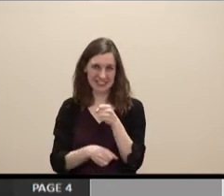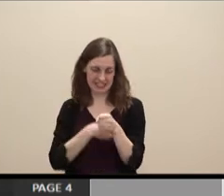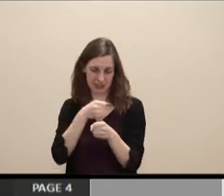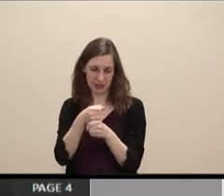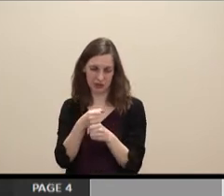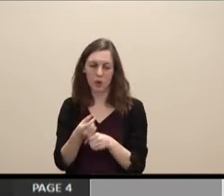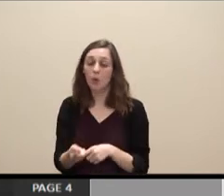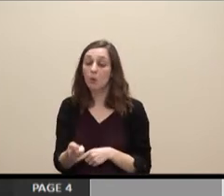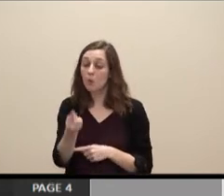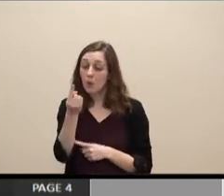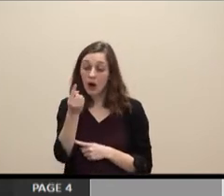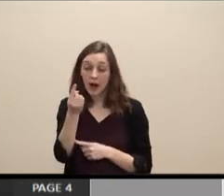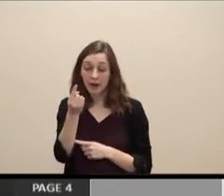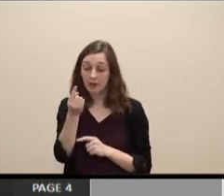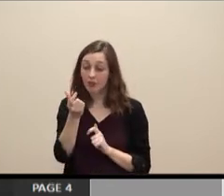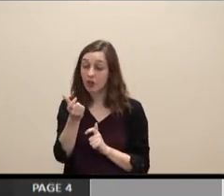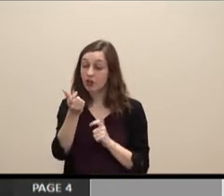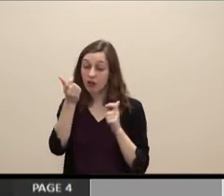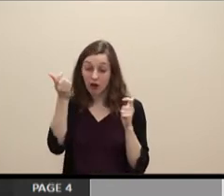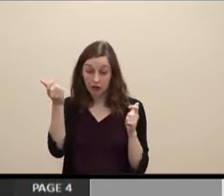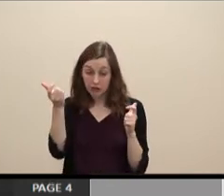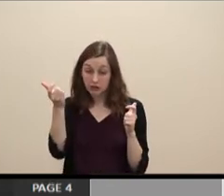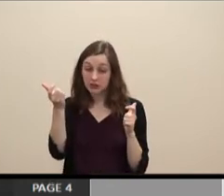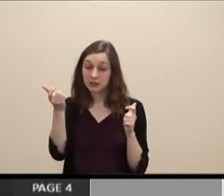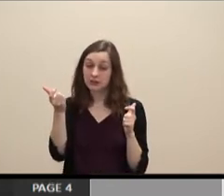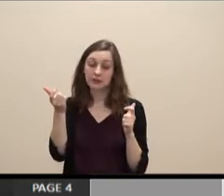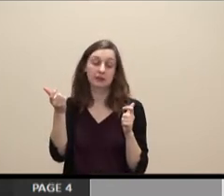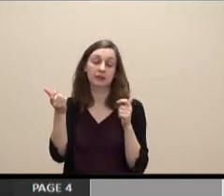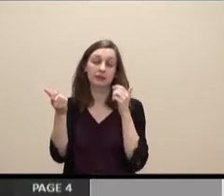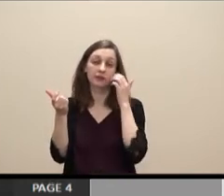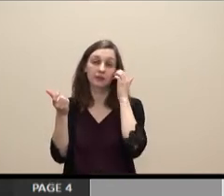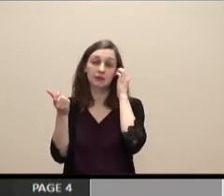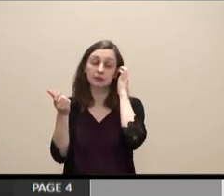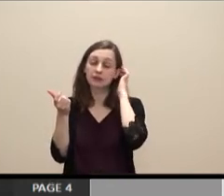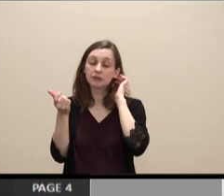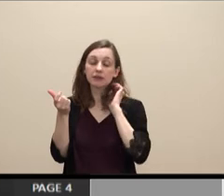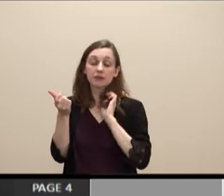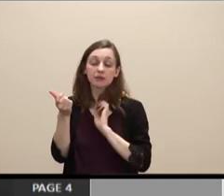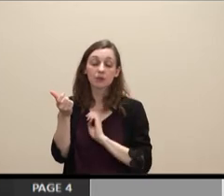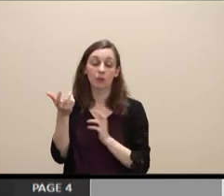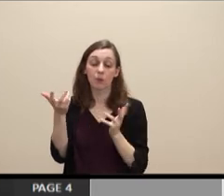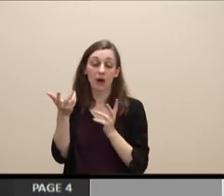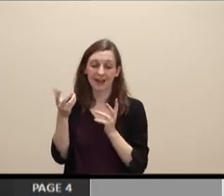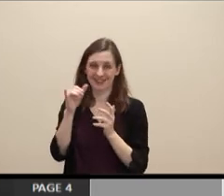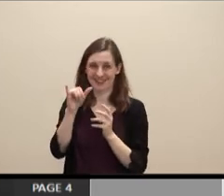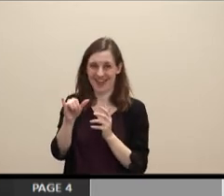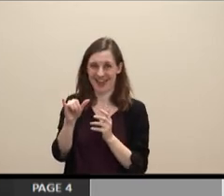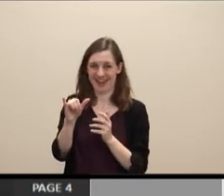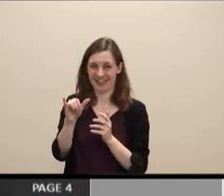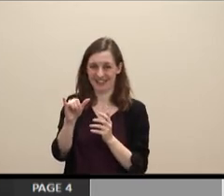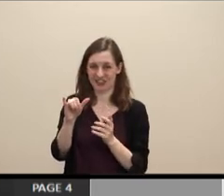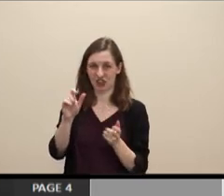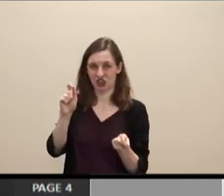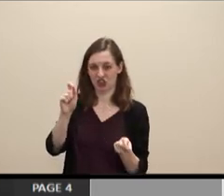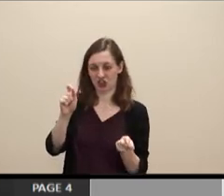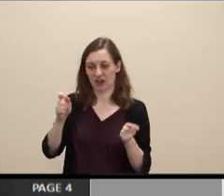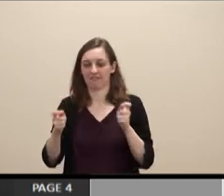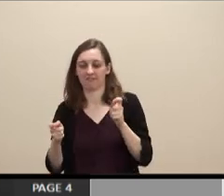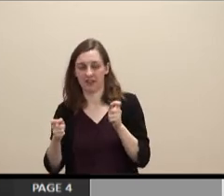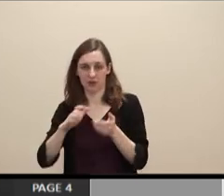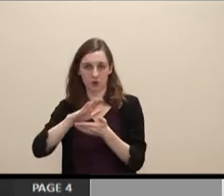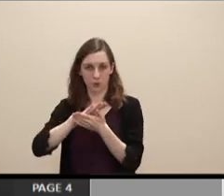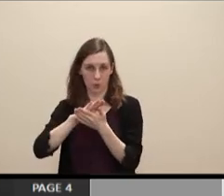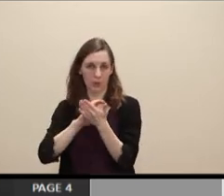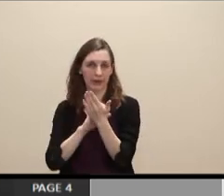the largest under expenditures, and I'll talk about that in a minute, was that shift in the school calendar,